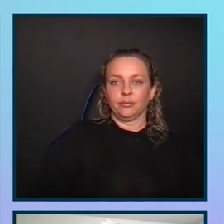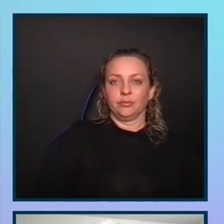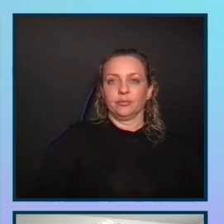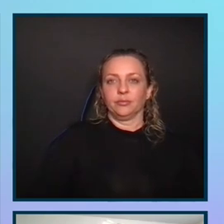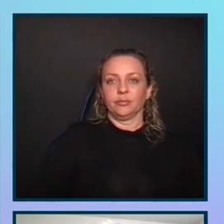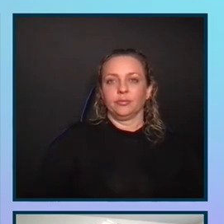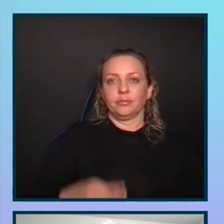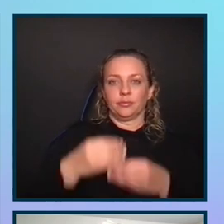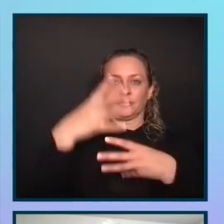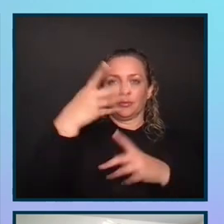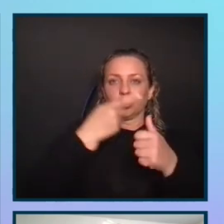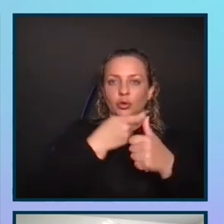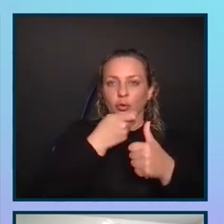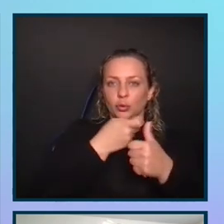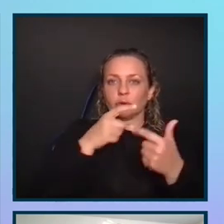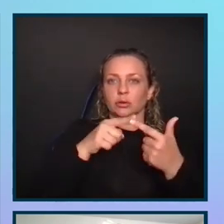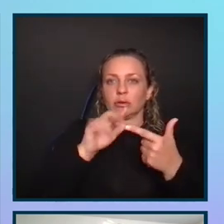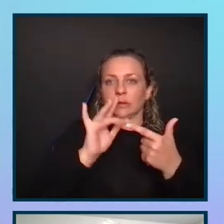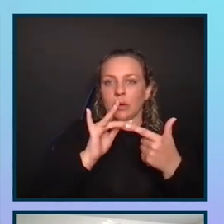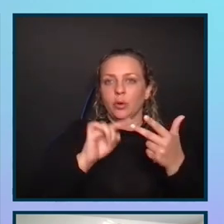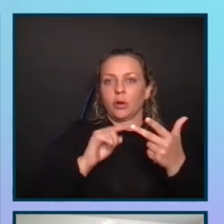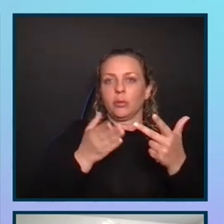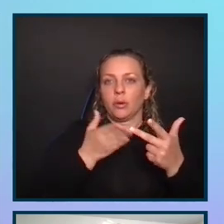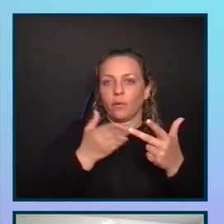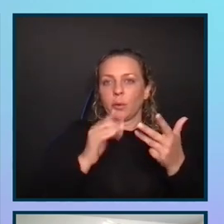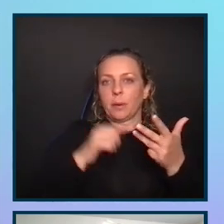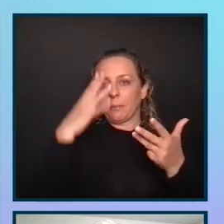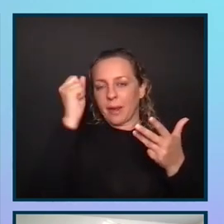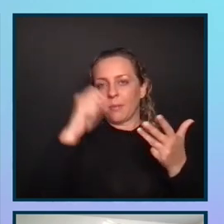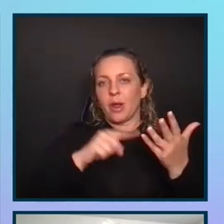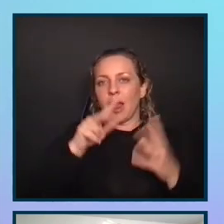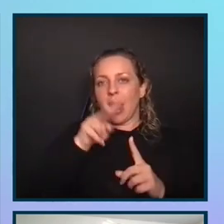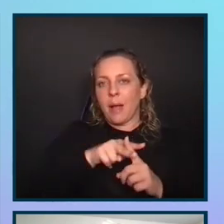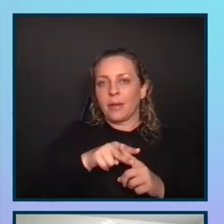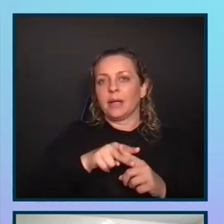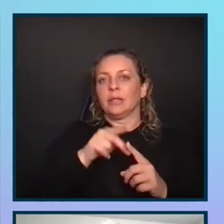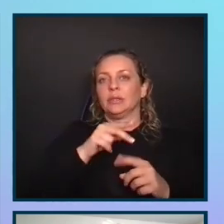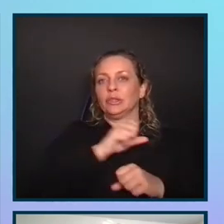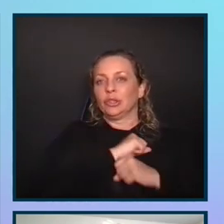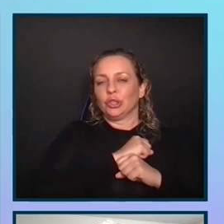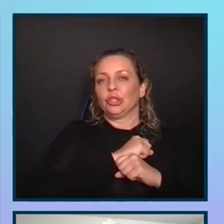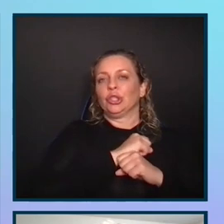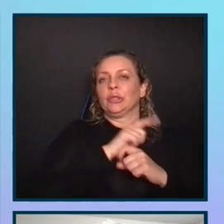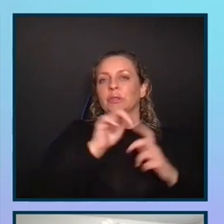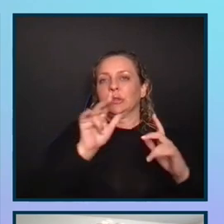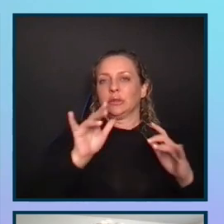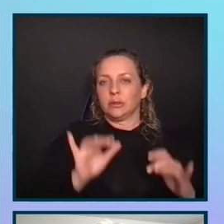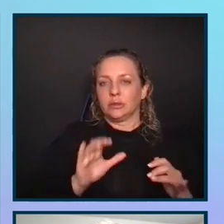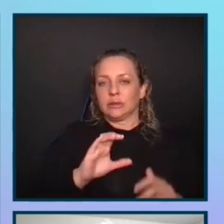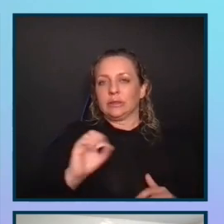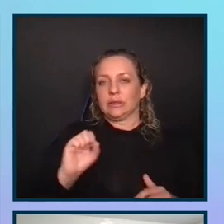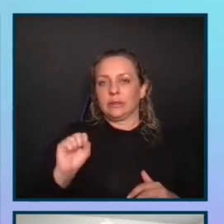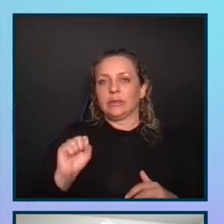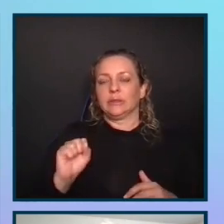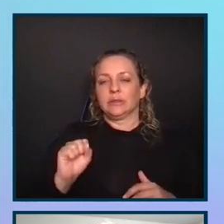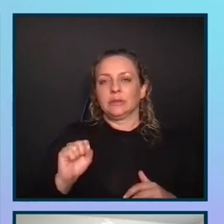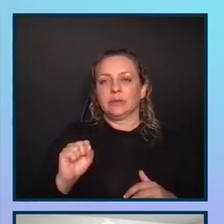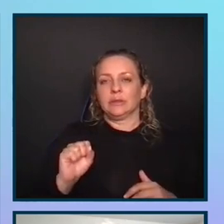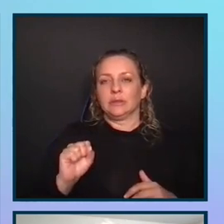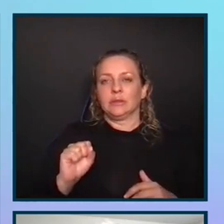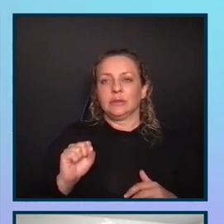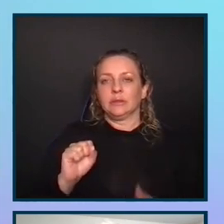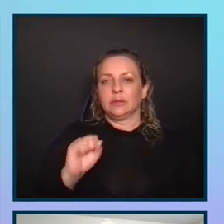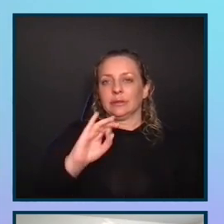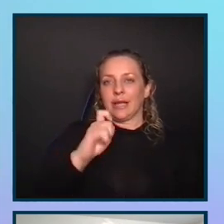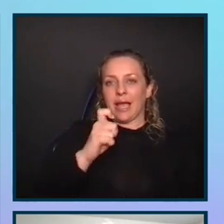I have sources, network, performance, memory, application, security, Lighthouse, and CSS overview. Axe